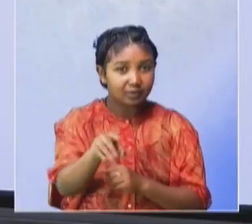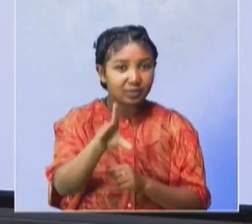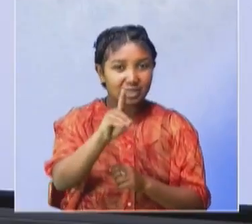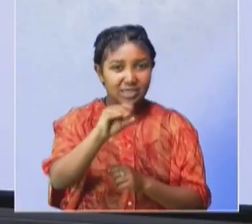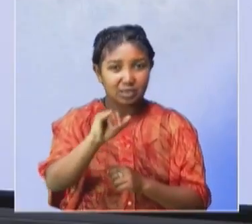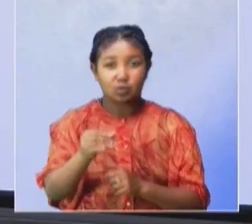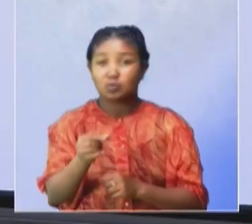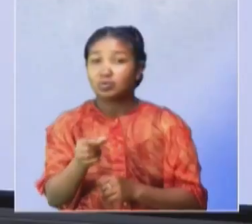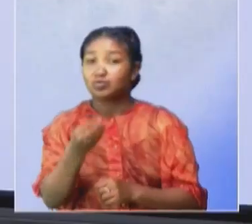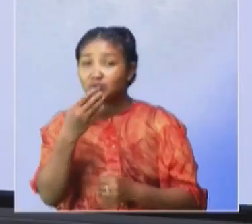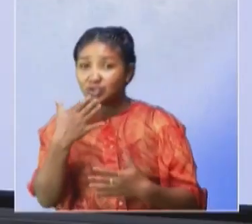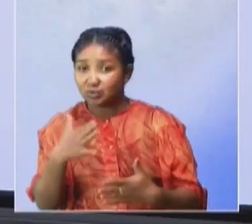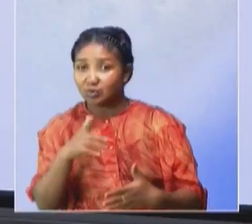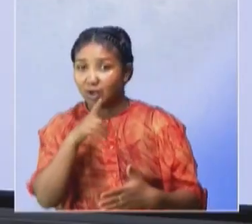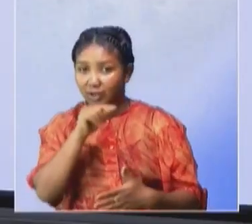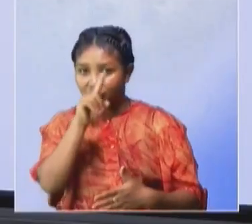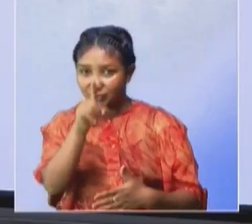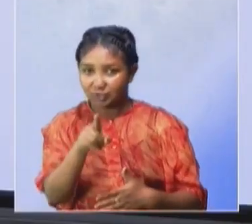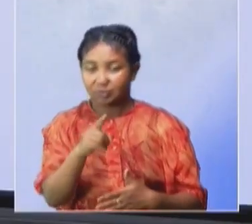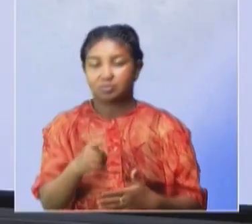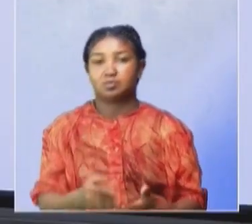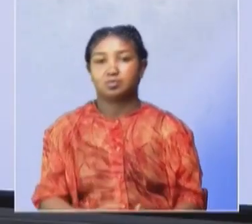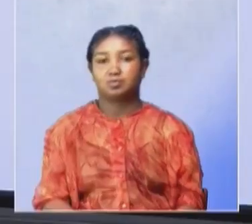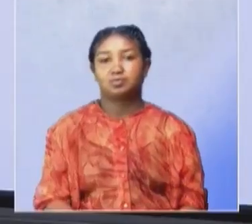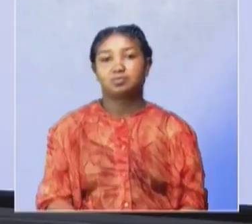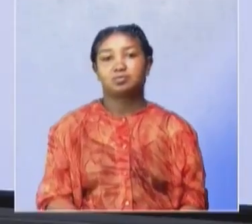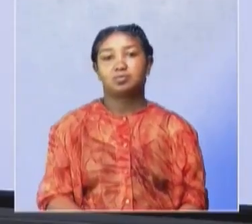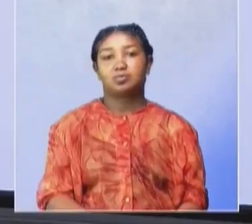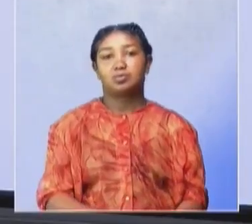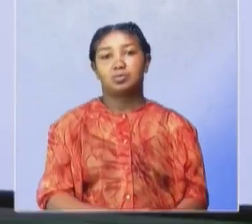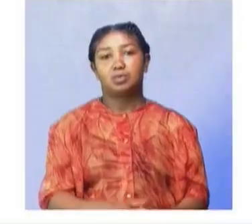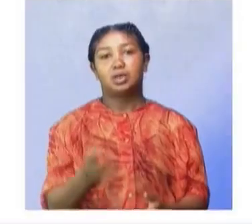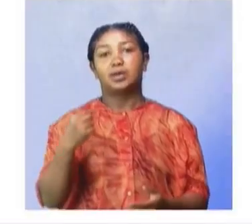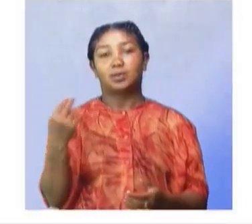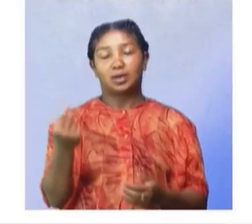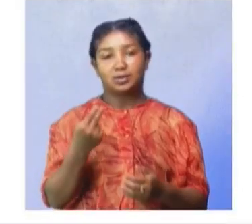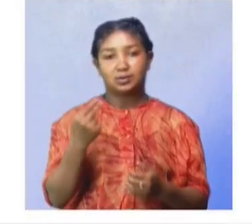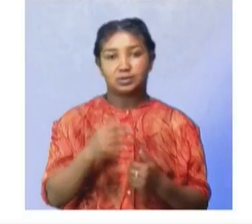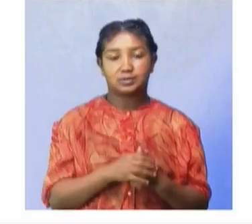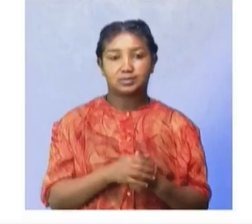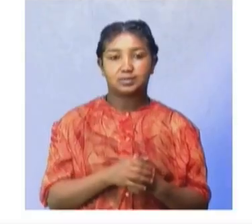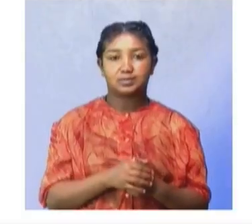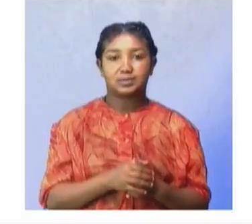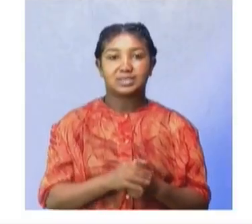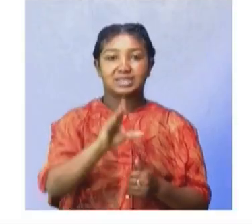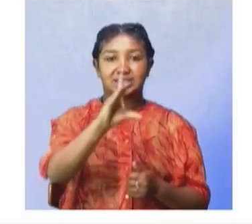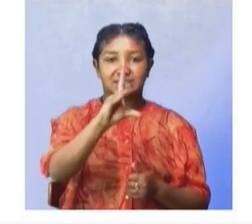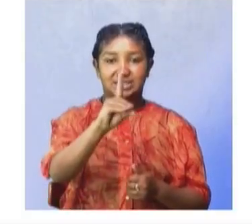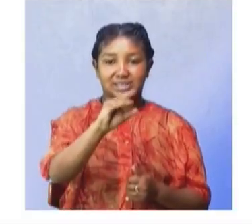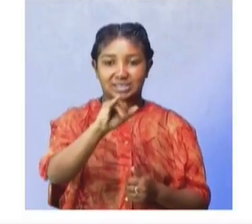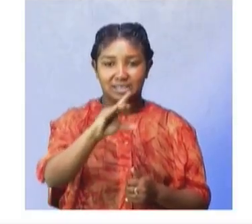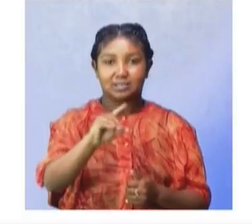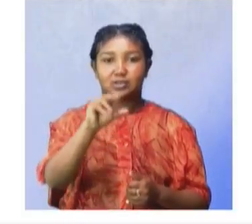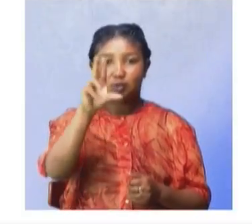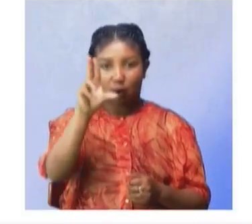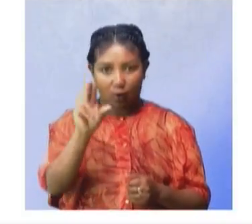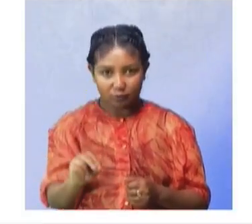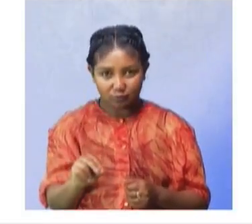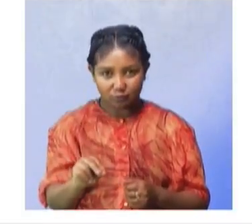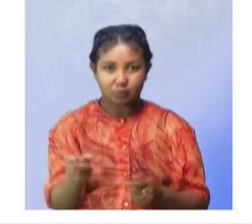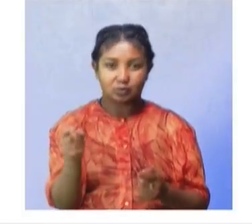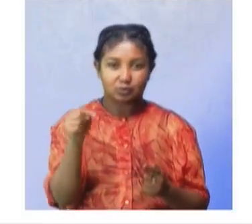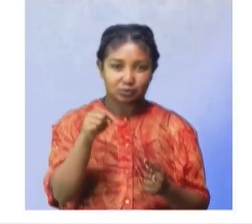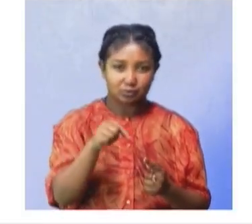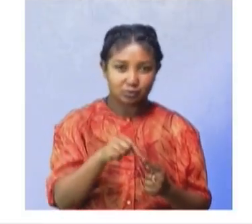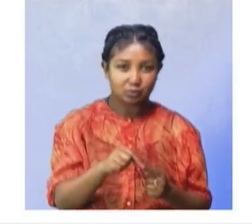you eat your lunch? Like that. And also, we can use did not